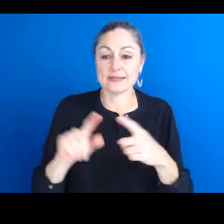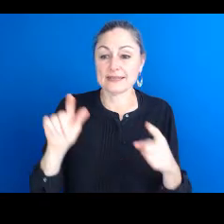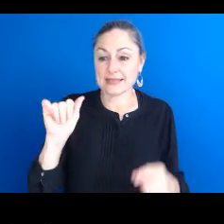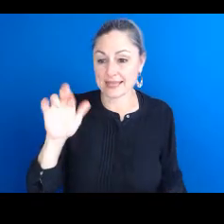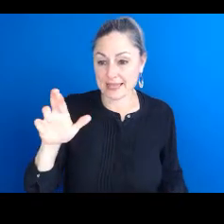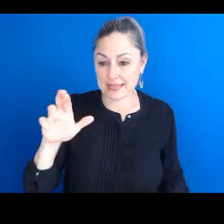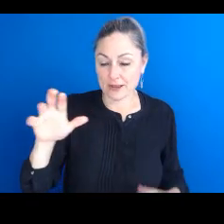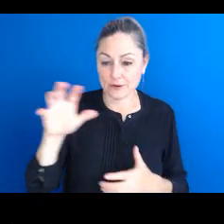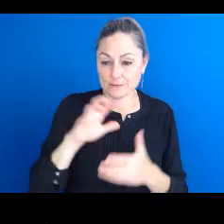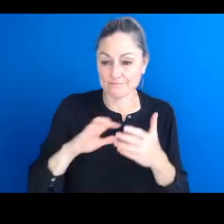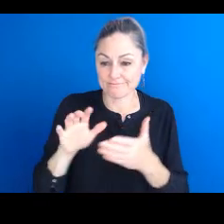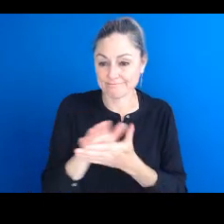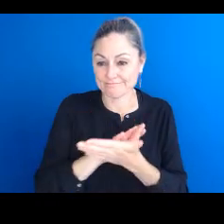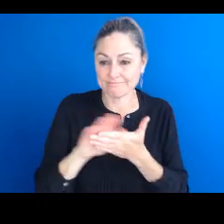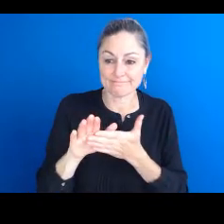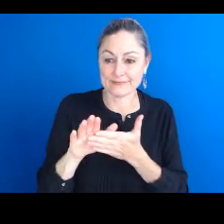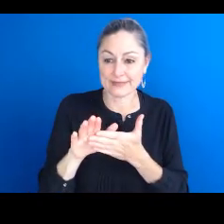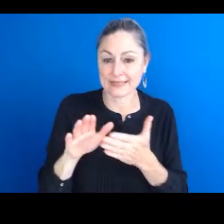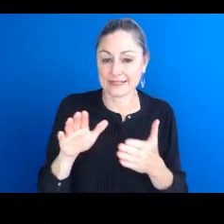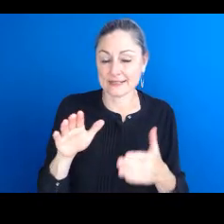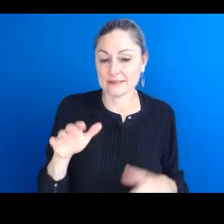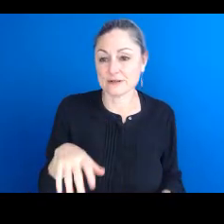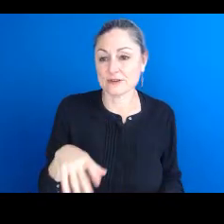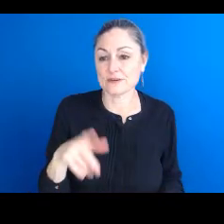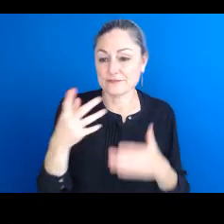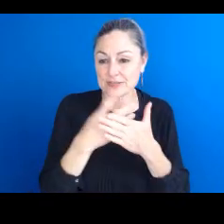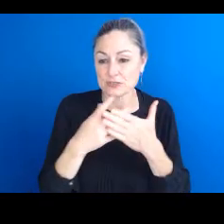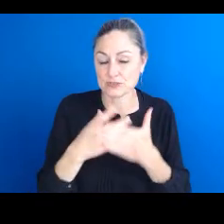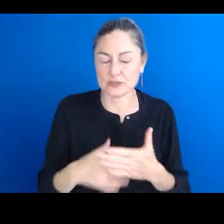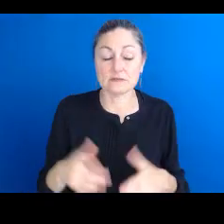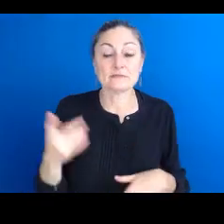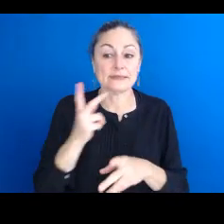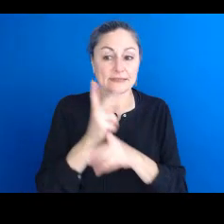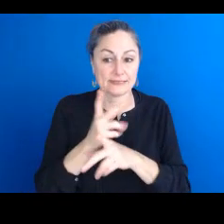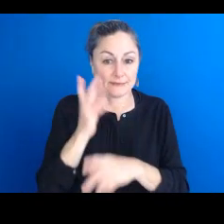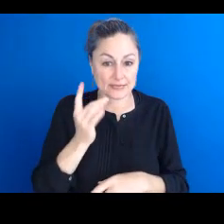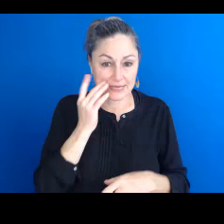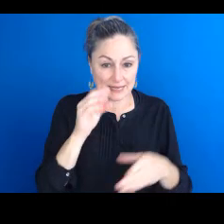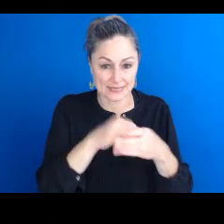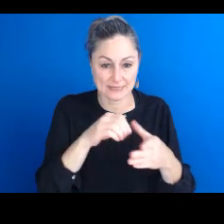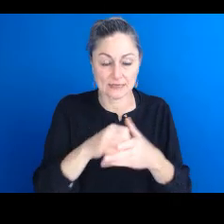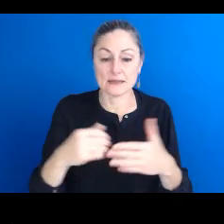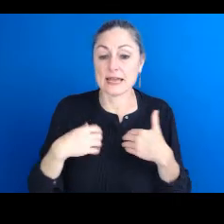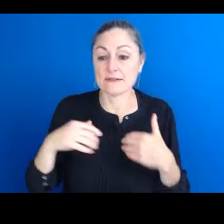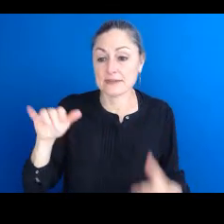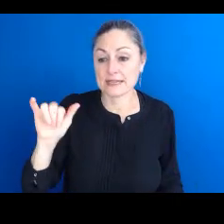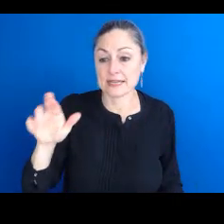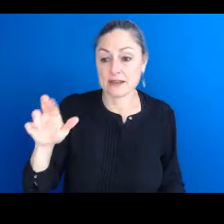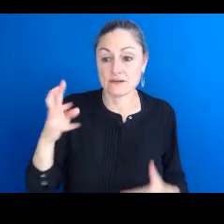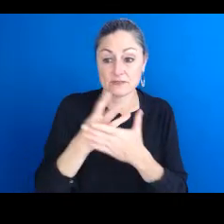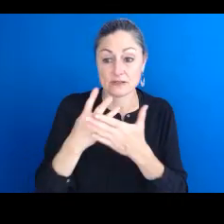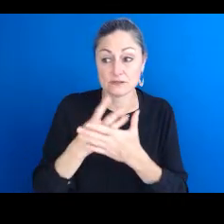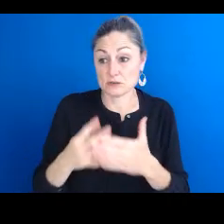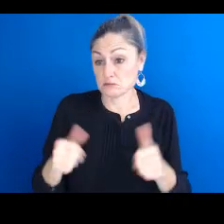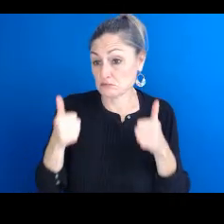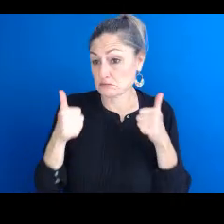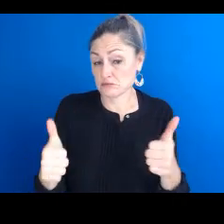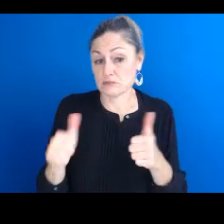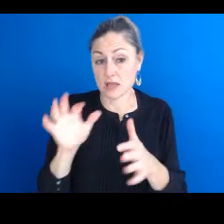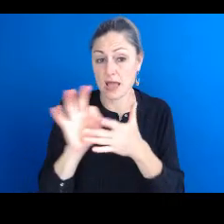in the unit, keep the cat inside, having an air filter. Yeah, these are all great options that could